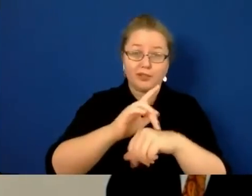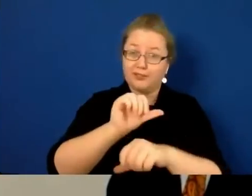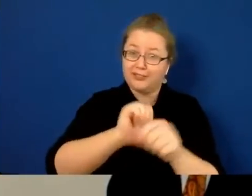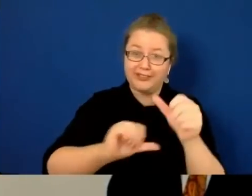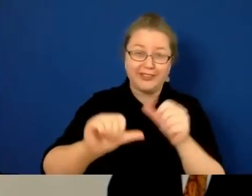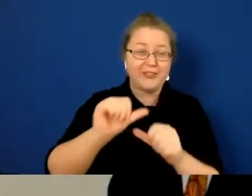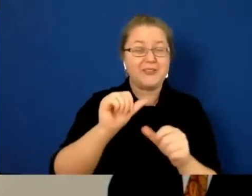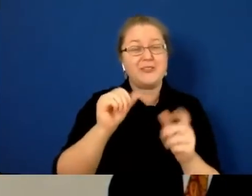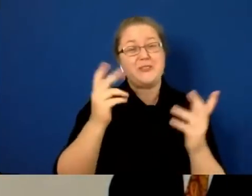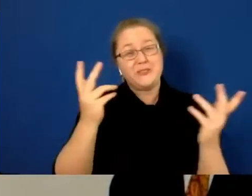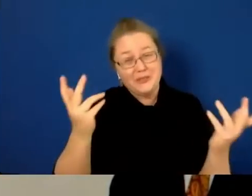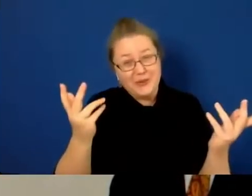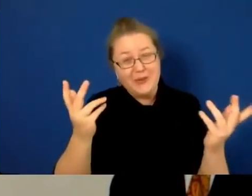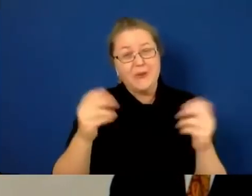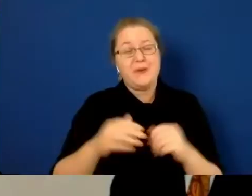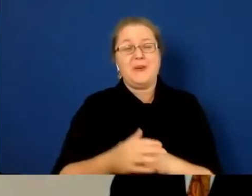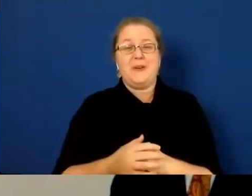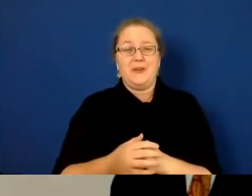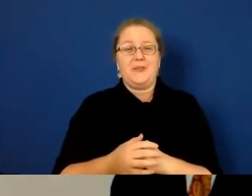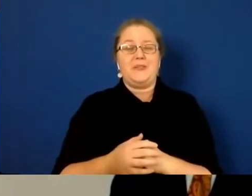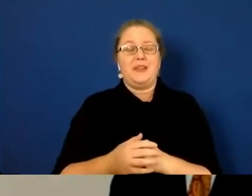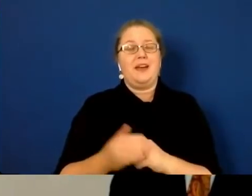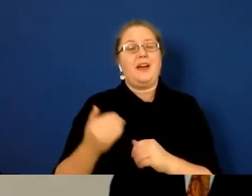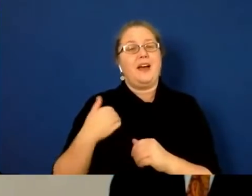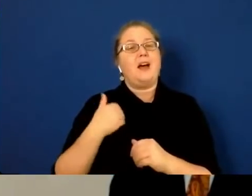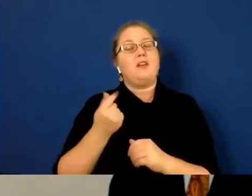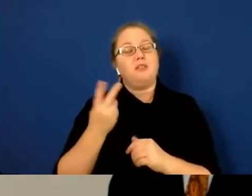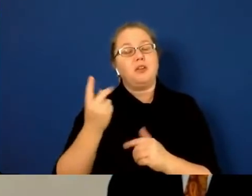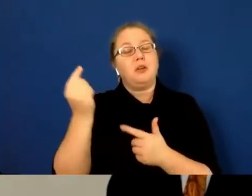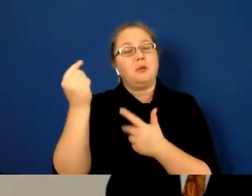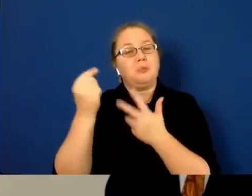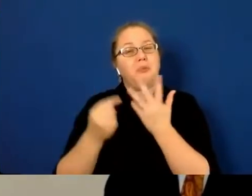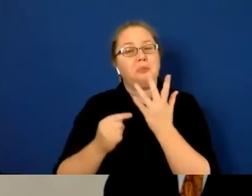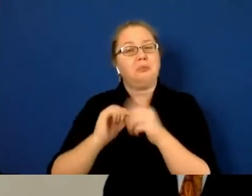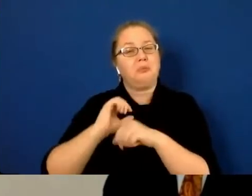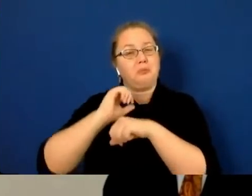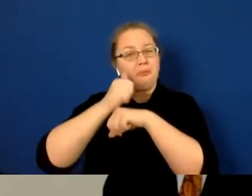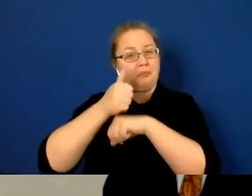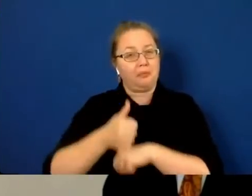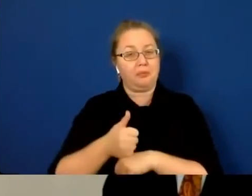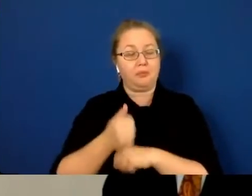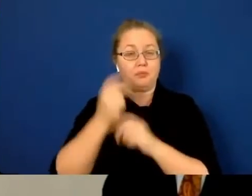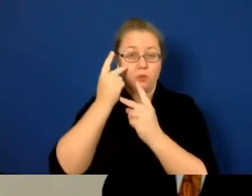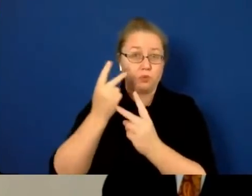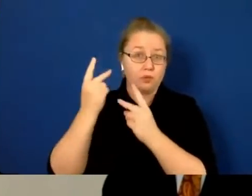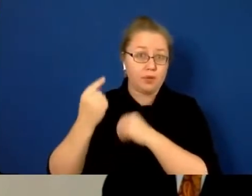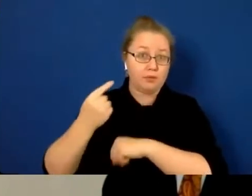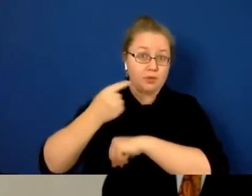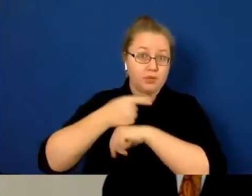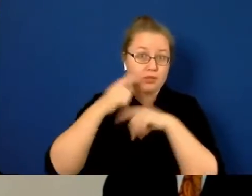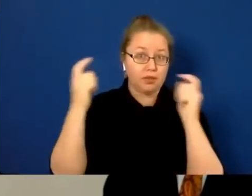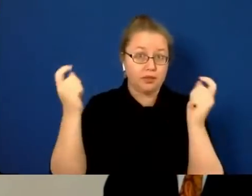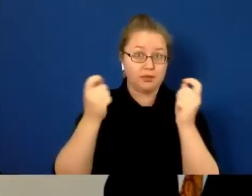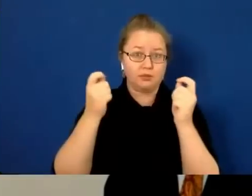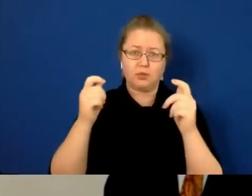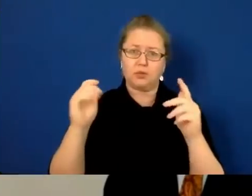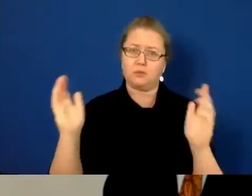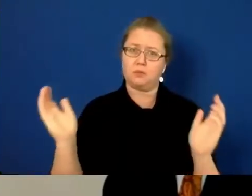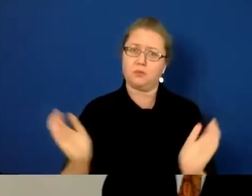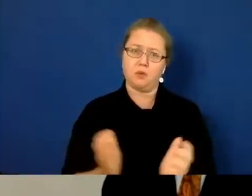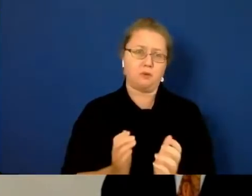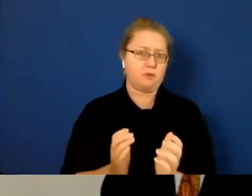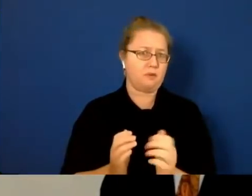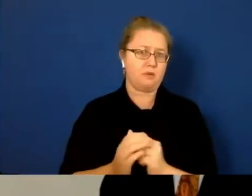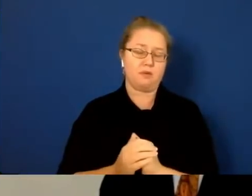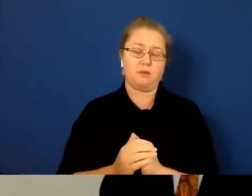doing. So the, for example, the poppy campaigns will mostly be virtual this year, and I encourage people to purchase